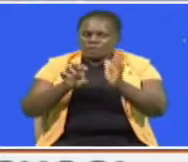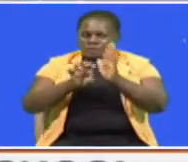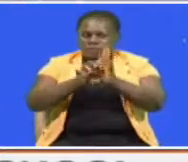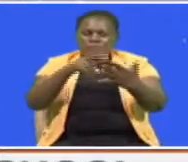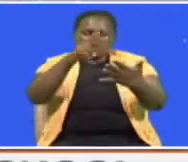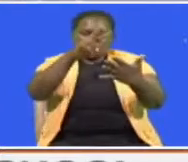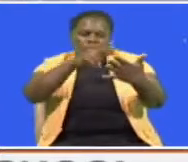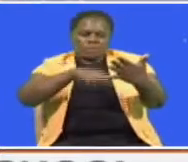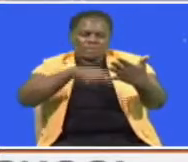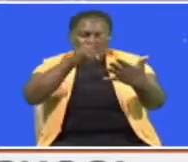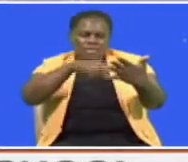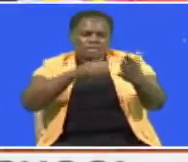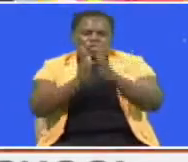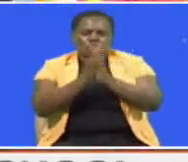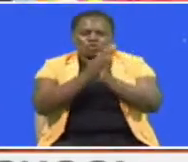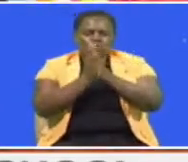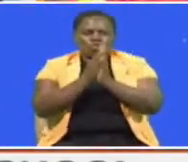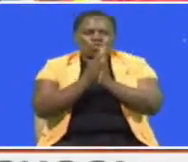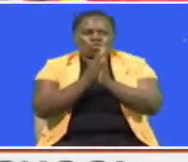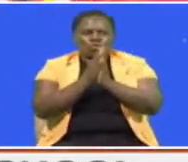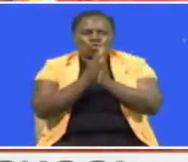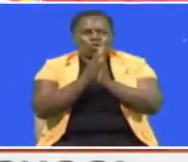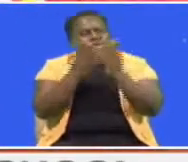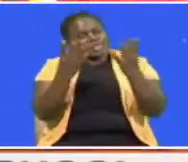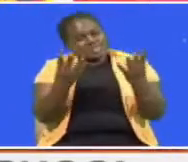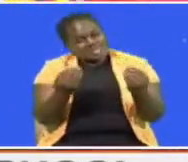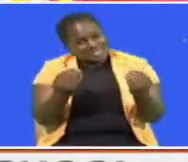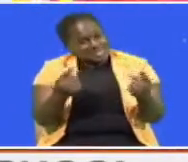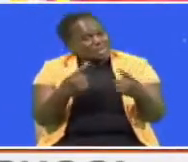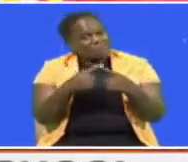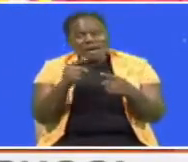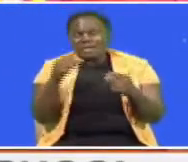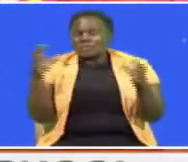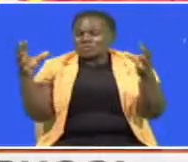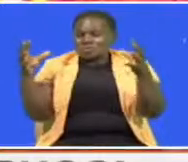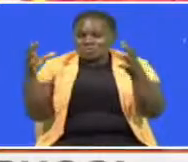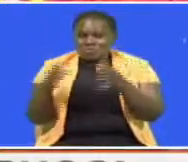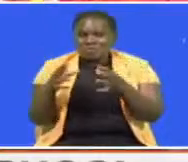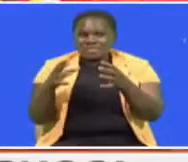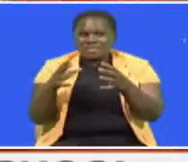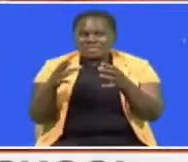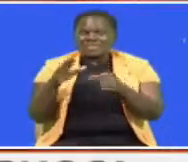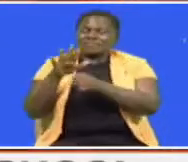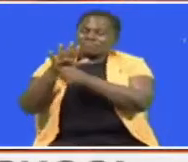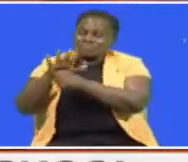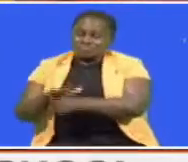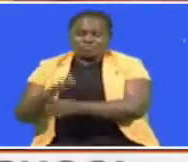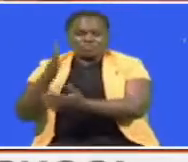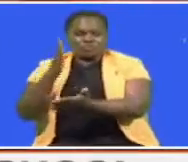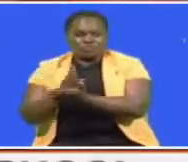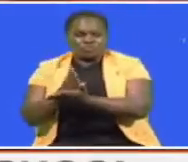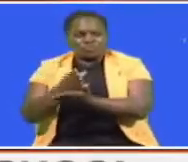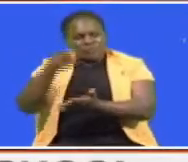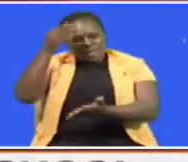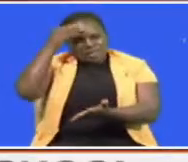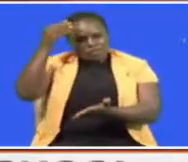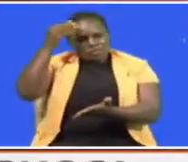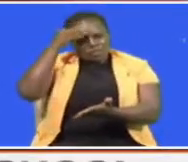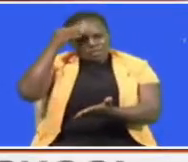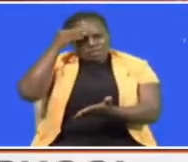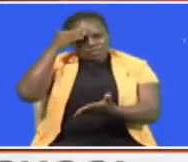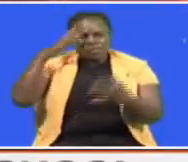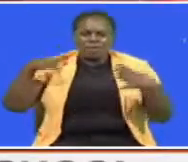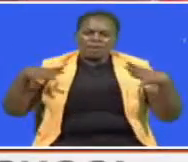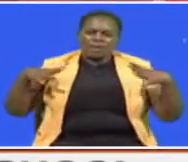kusoma story hadithi. It may seem simple, but this community is marginalized. Education here is a